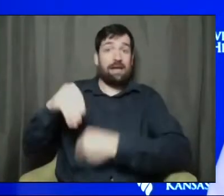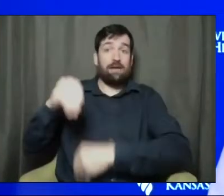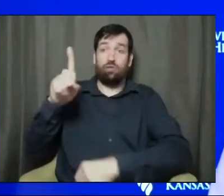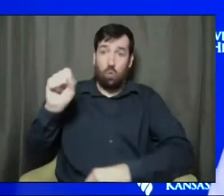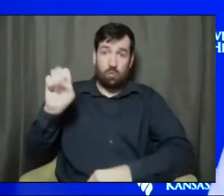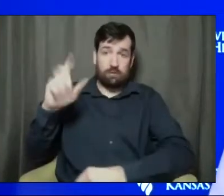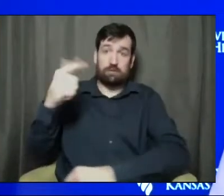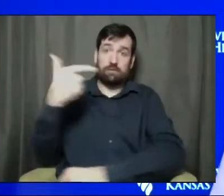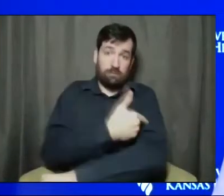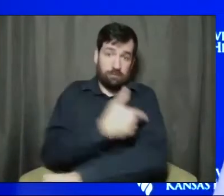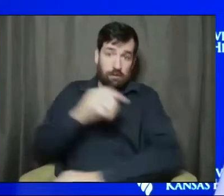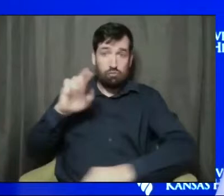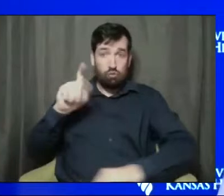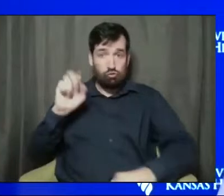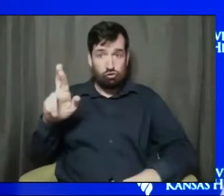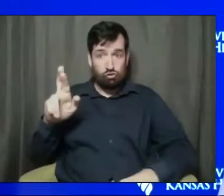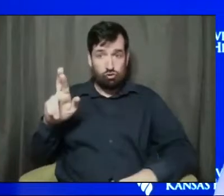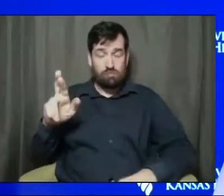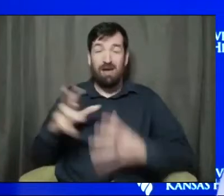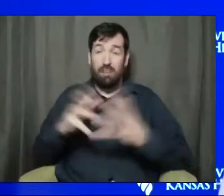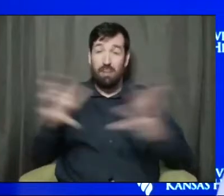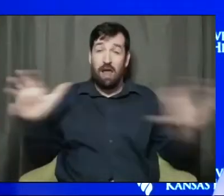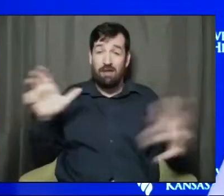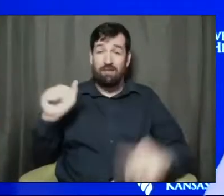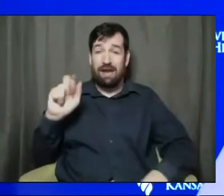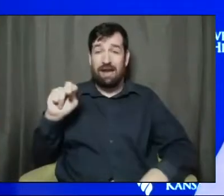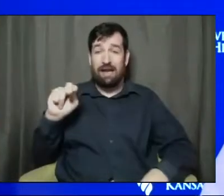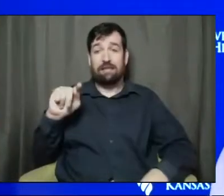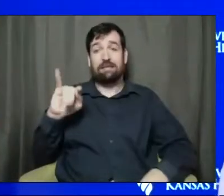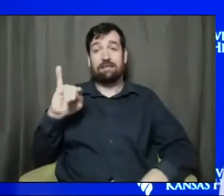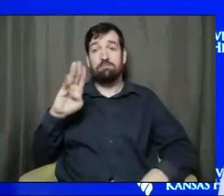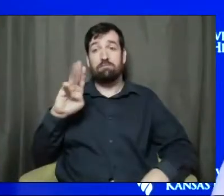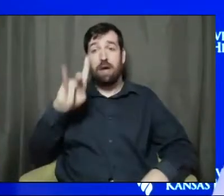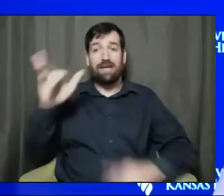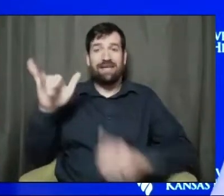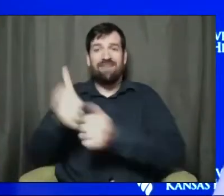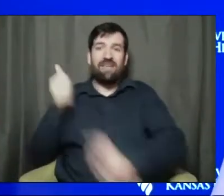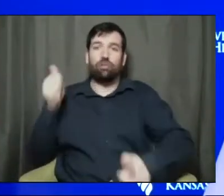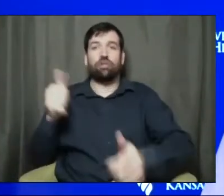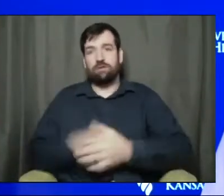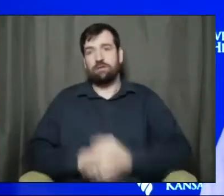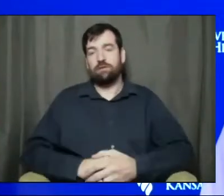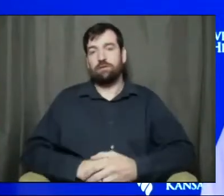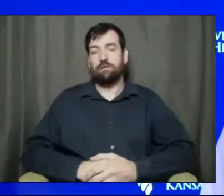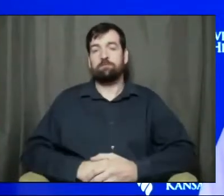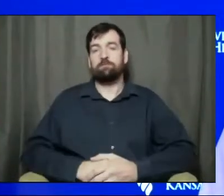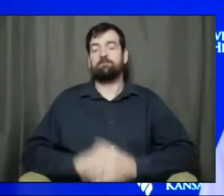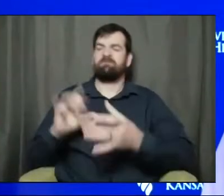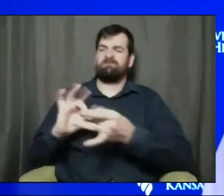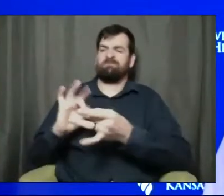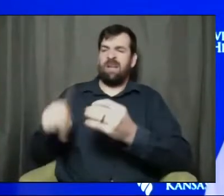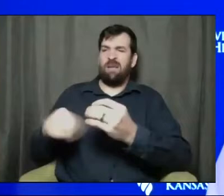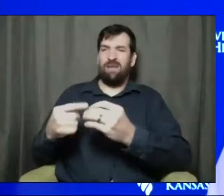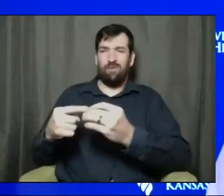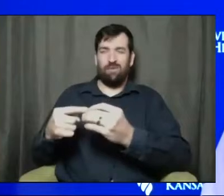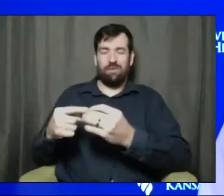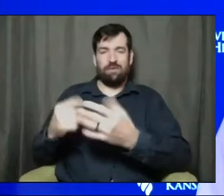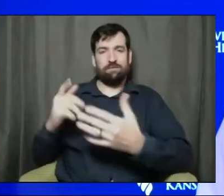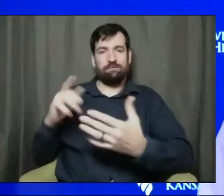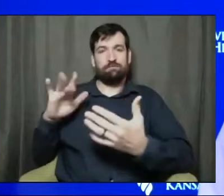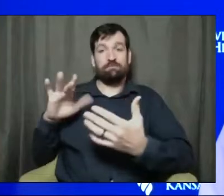there was a lot of antibody evasion. Again, I think this is referring to actual